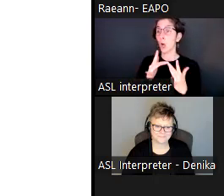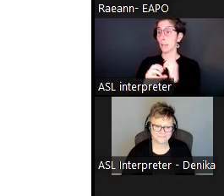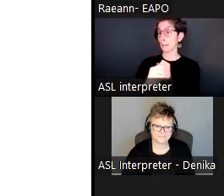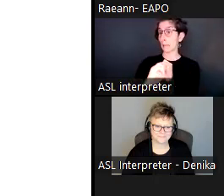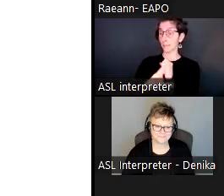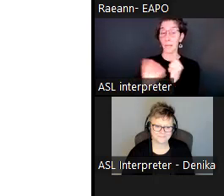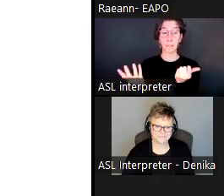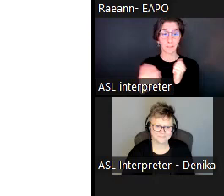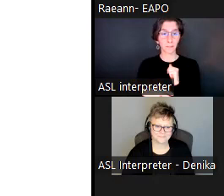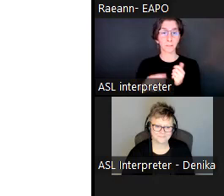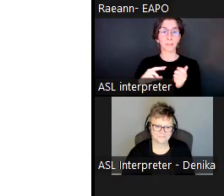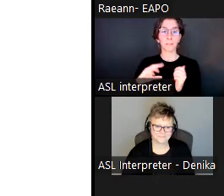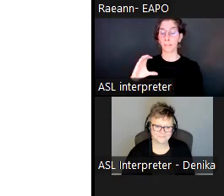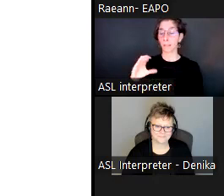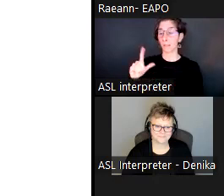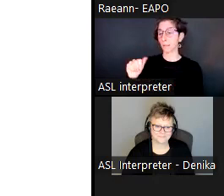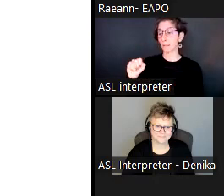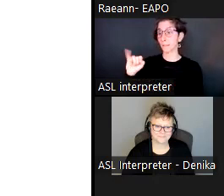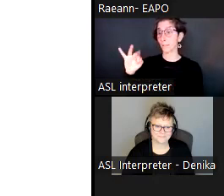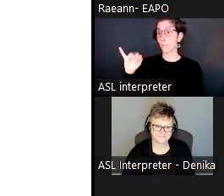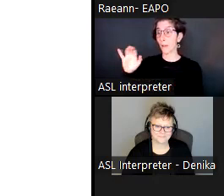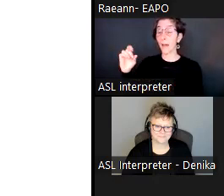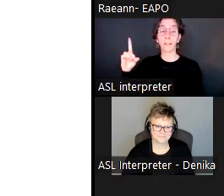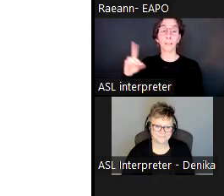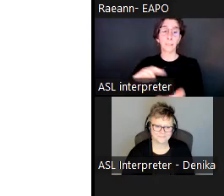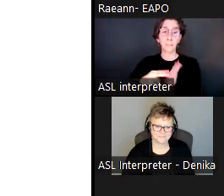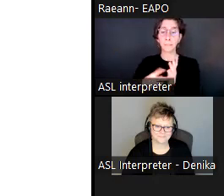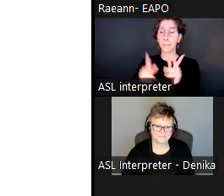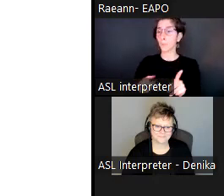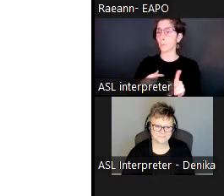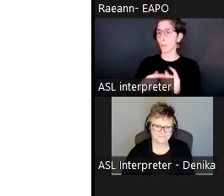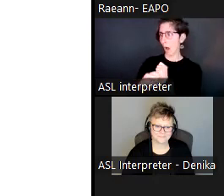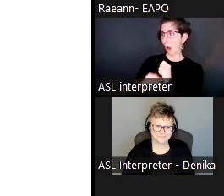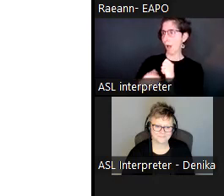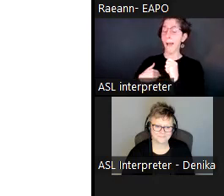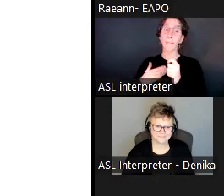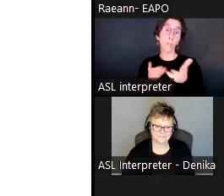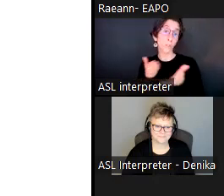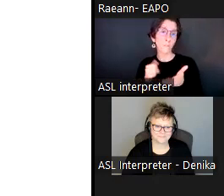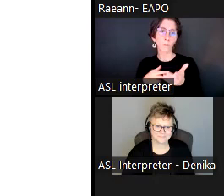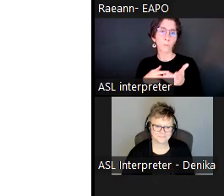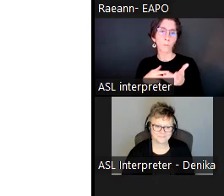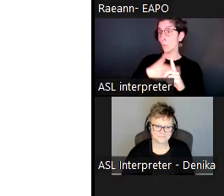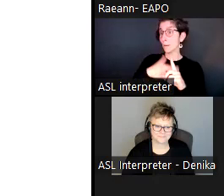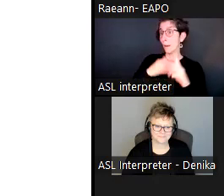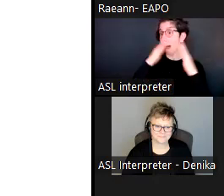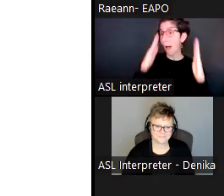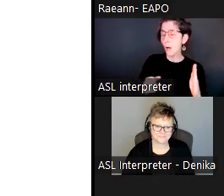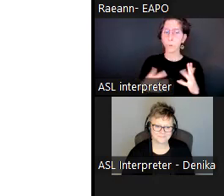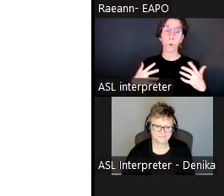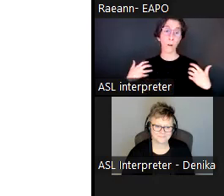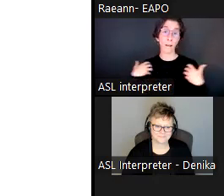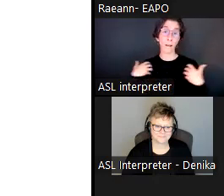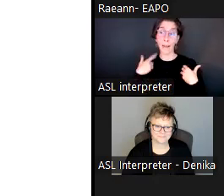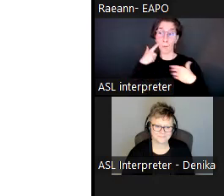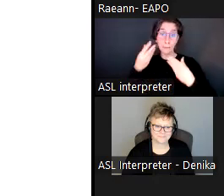someone advertises a product or a service, such as like a rental, like house rental, animals for